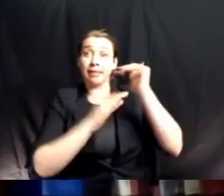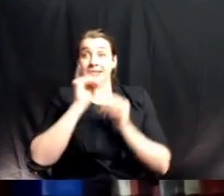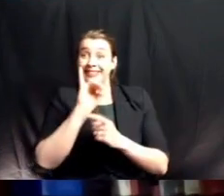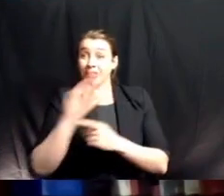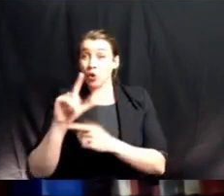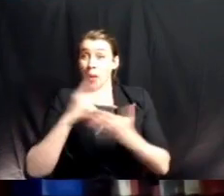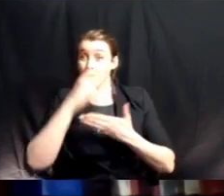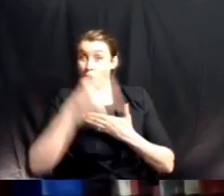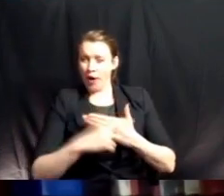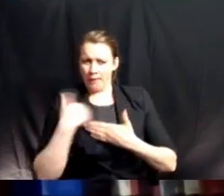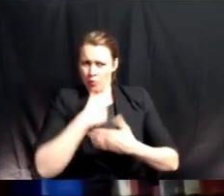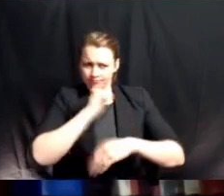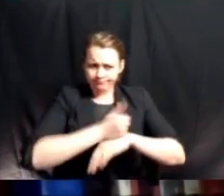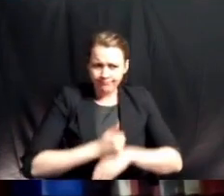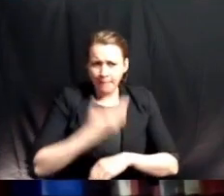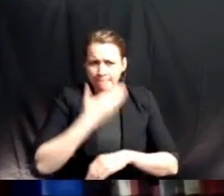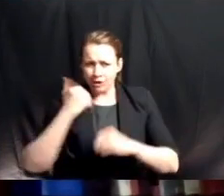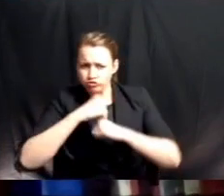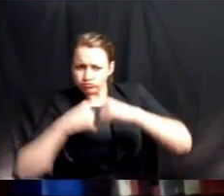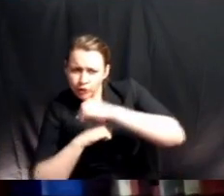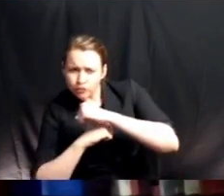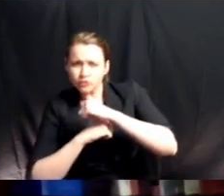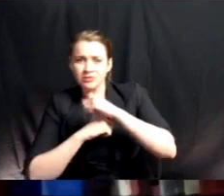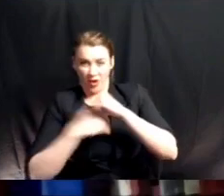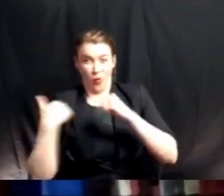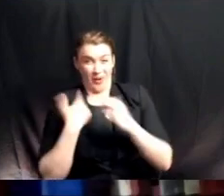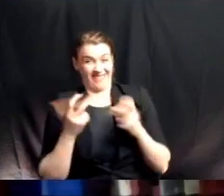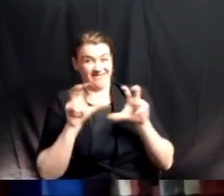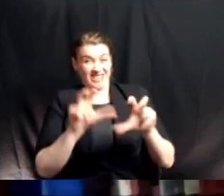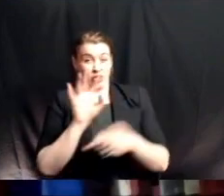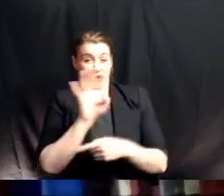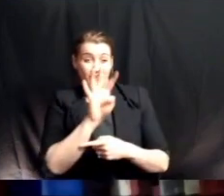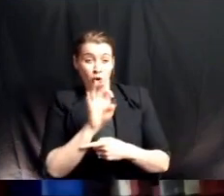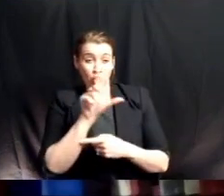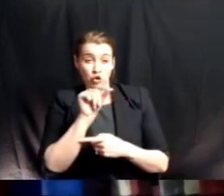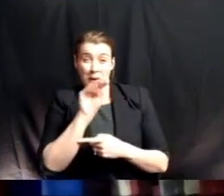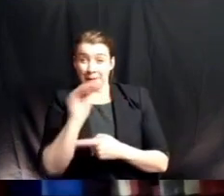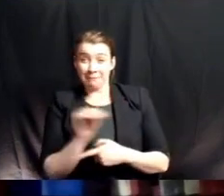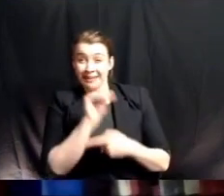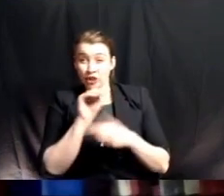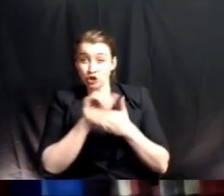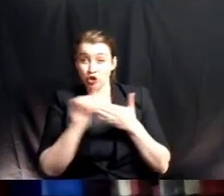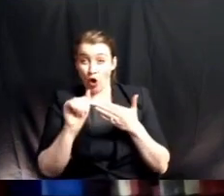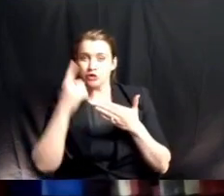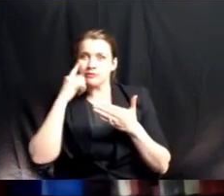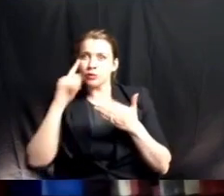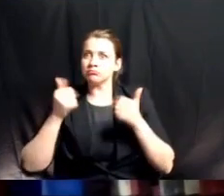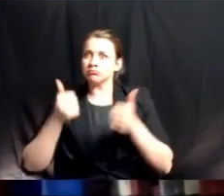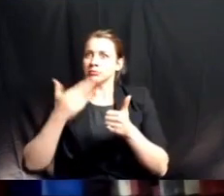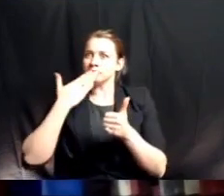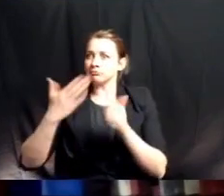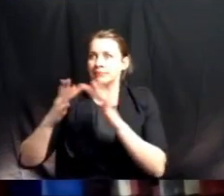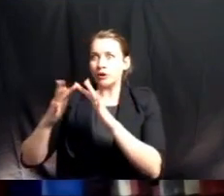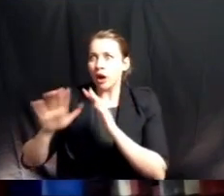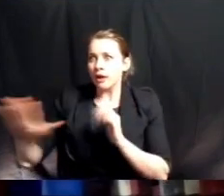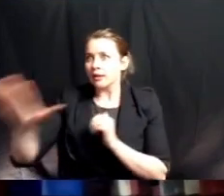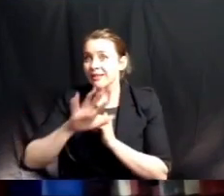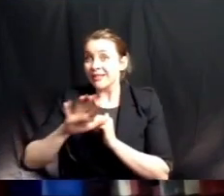infrastructure program invests $420 million in providing broadband everywhere. So I think that will be the thing that really moves